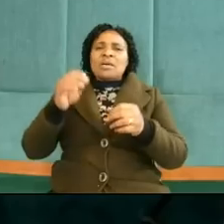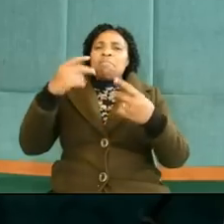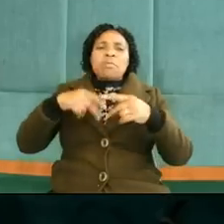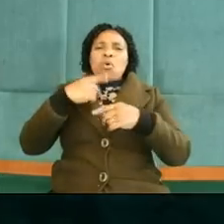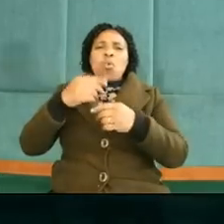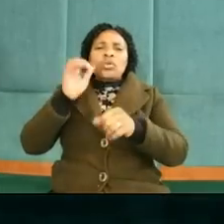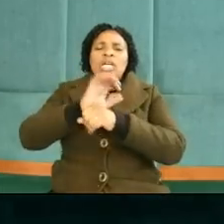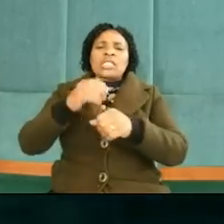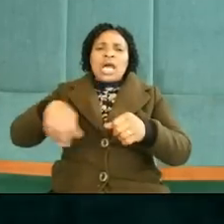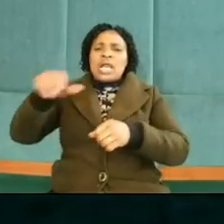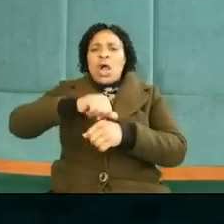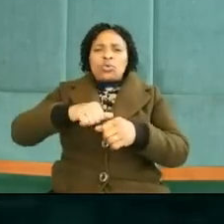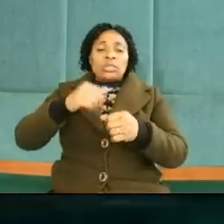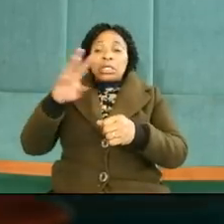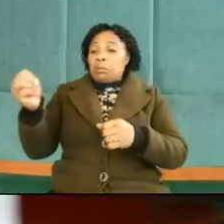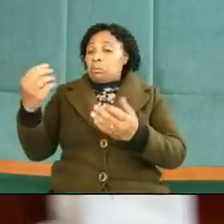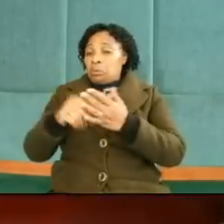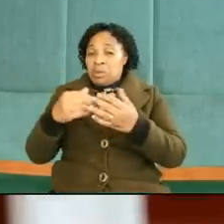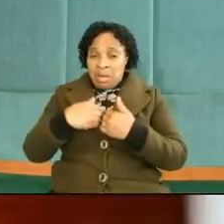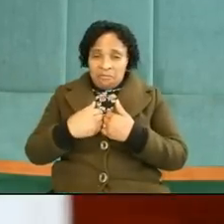them are in problem.